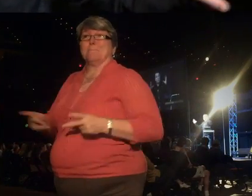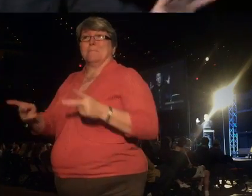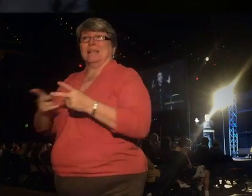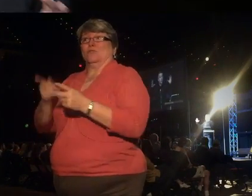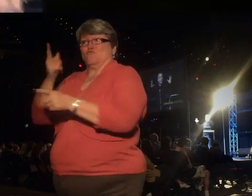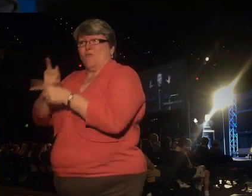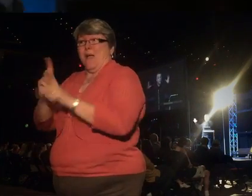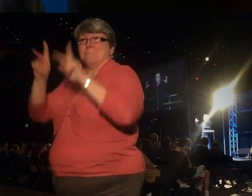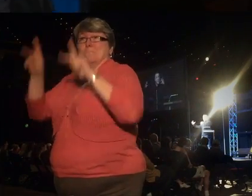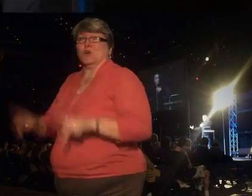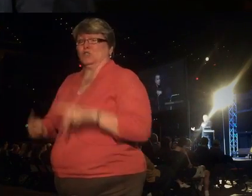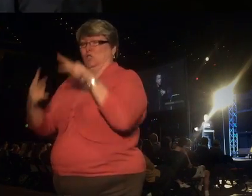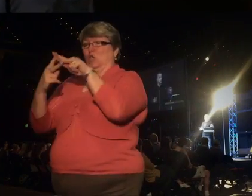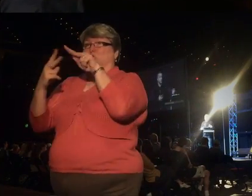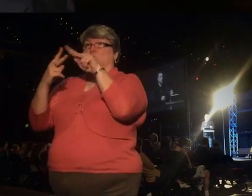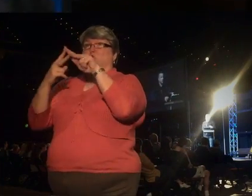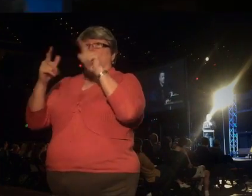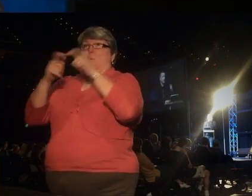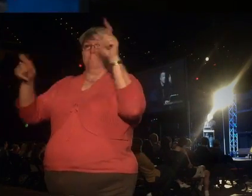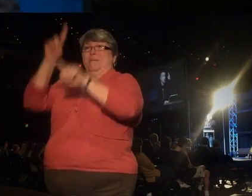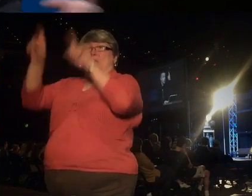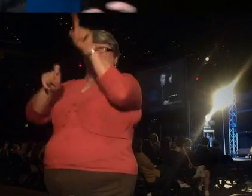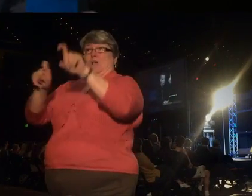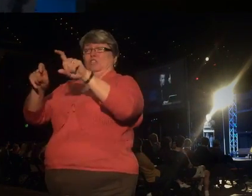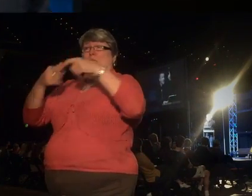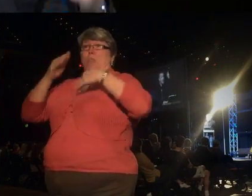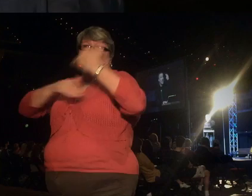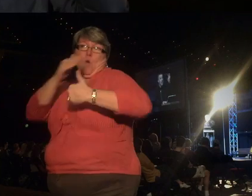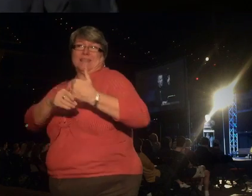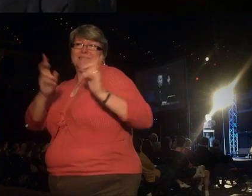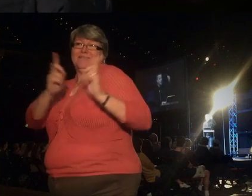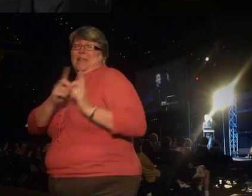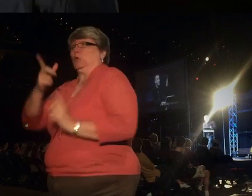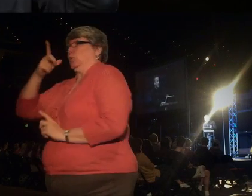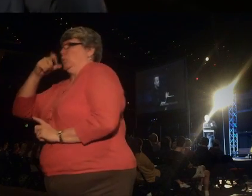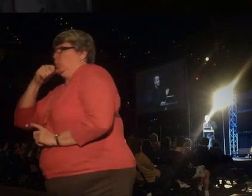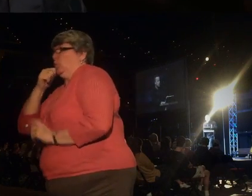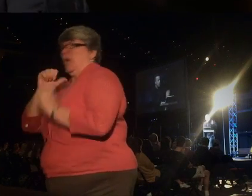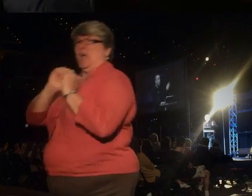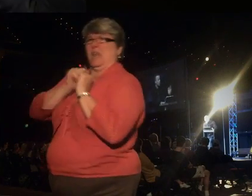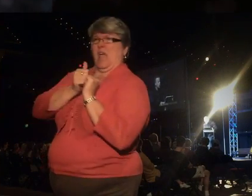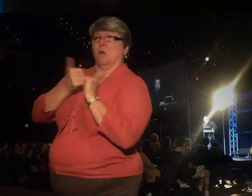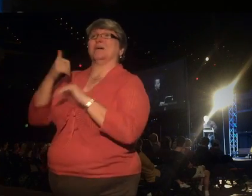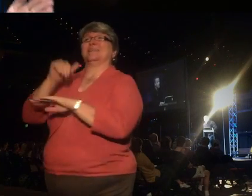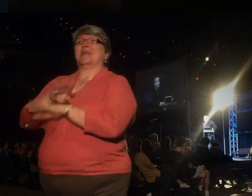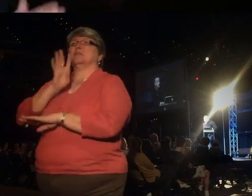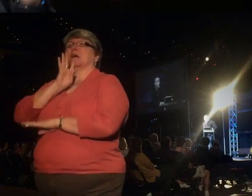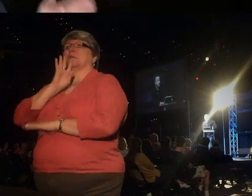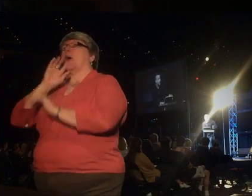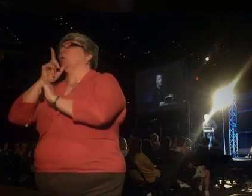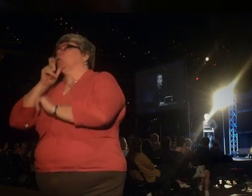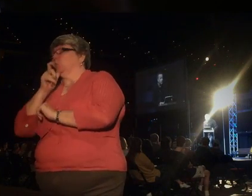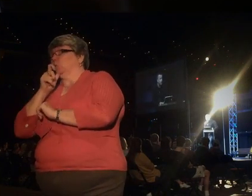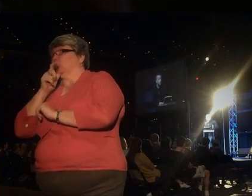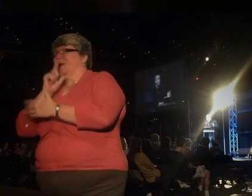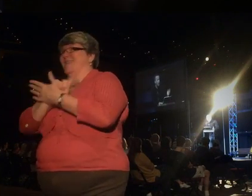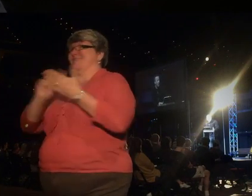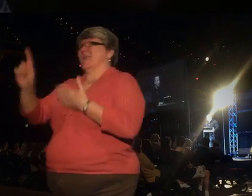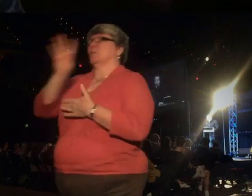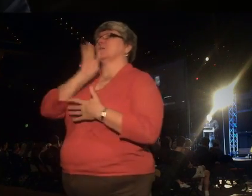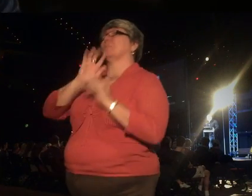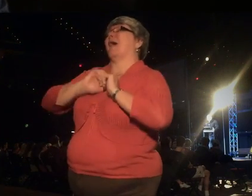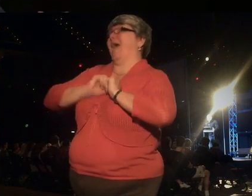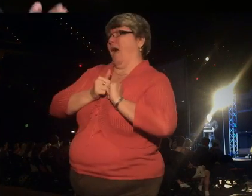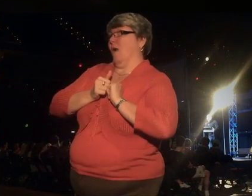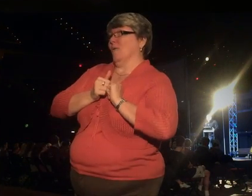person? Those are the two big questions in the process of dating: who and how. Tonight's about who, and next